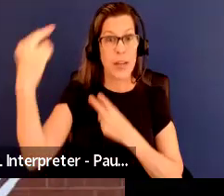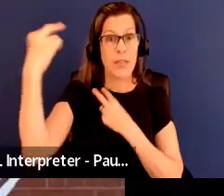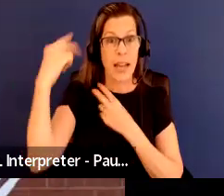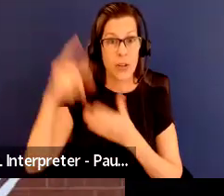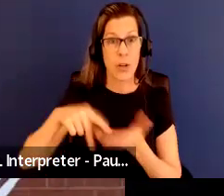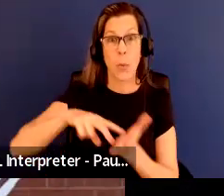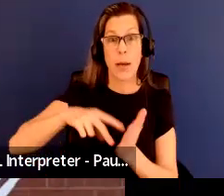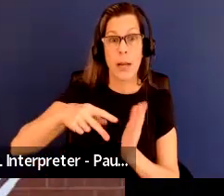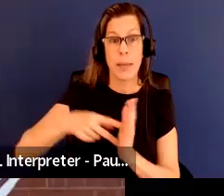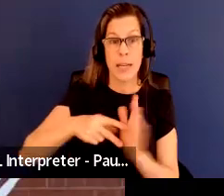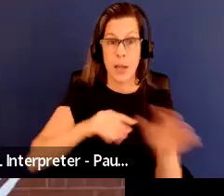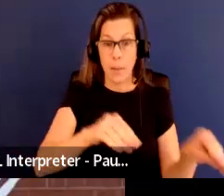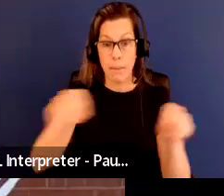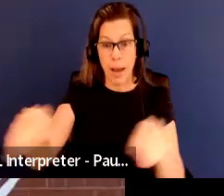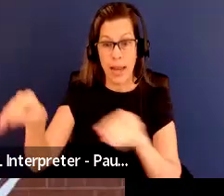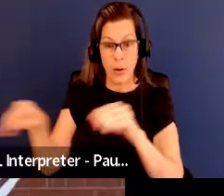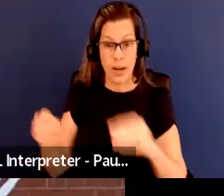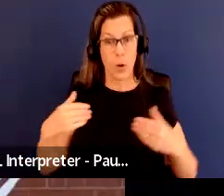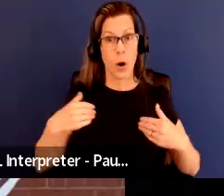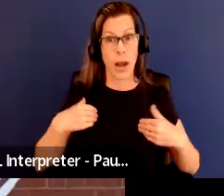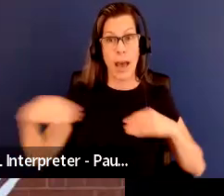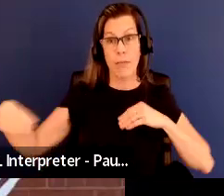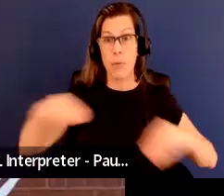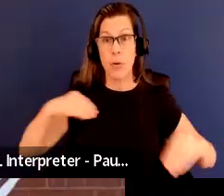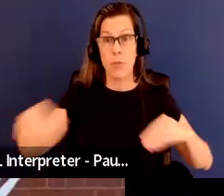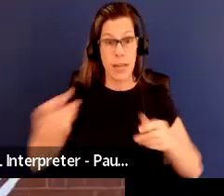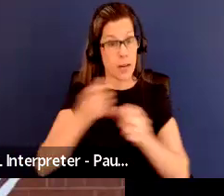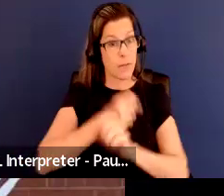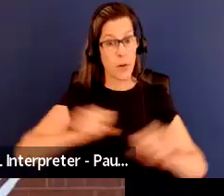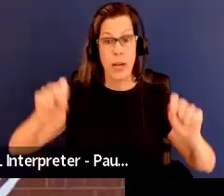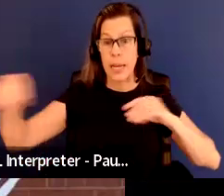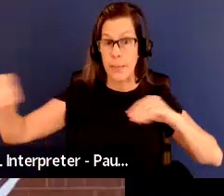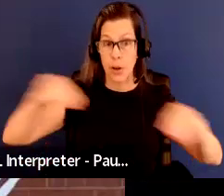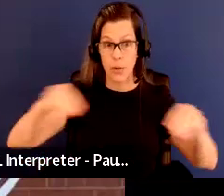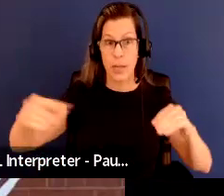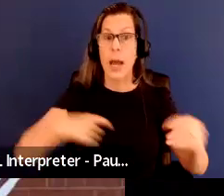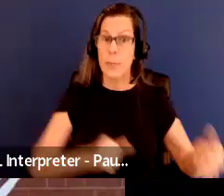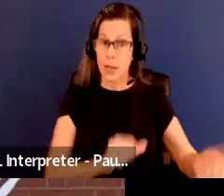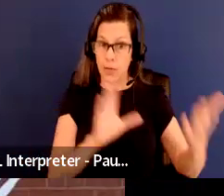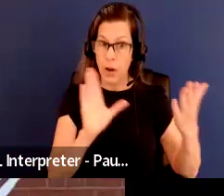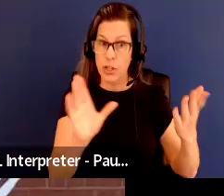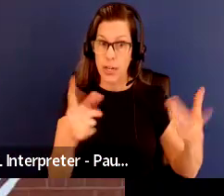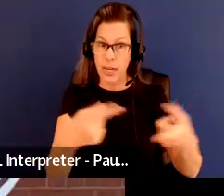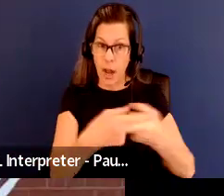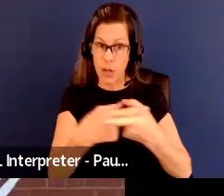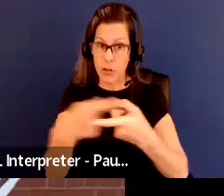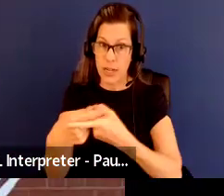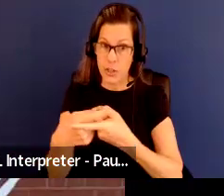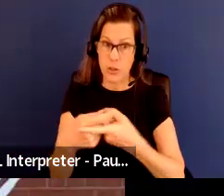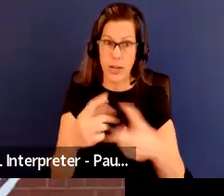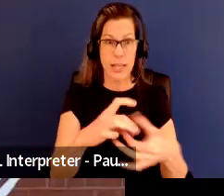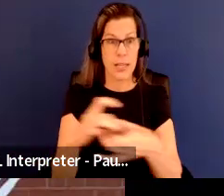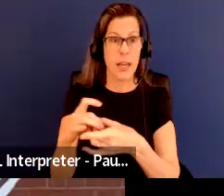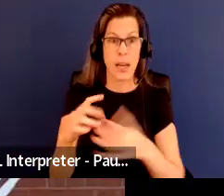what it means to migrate or have movement, free movement. I am confronting the contradictory associations the